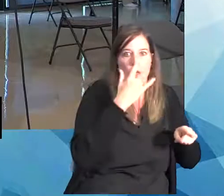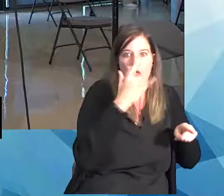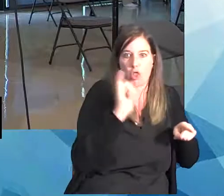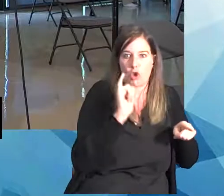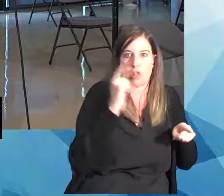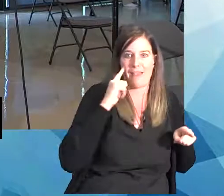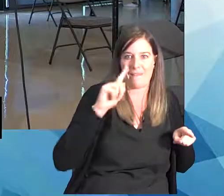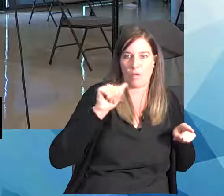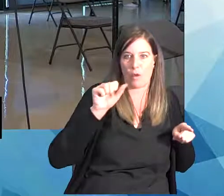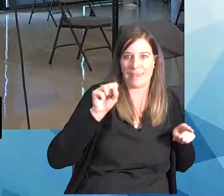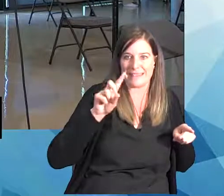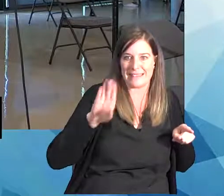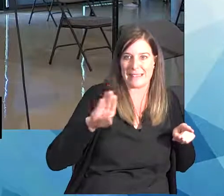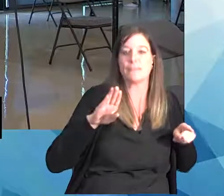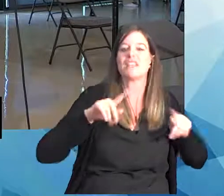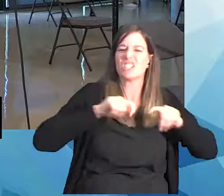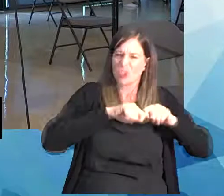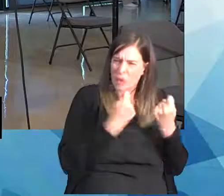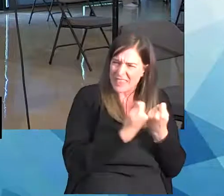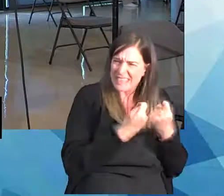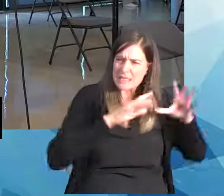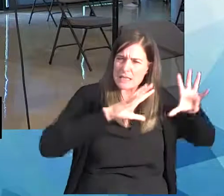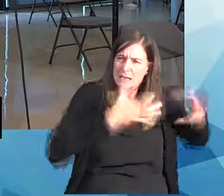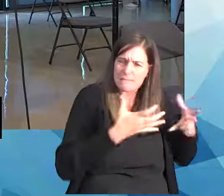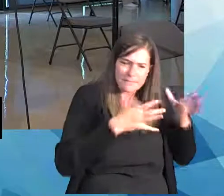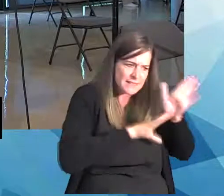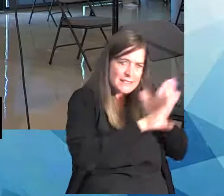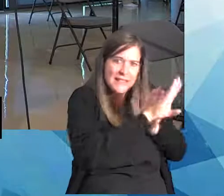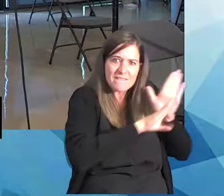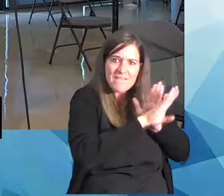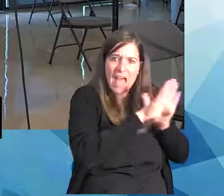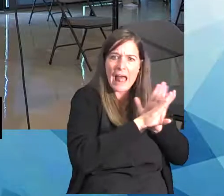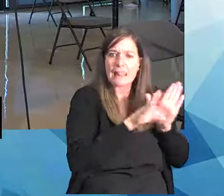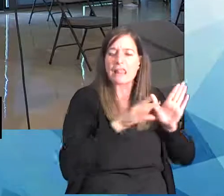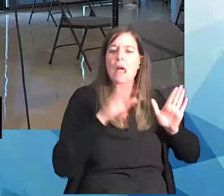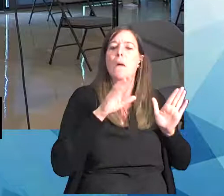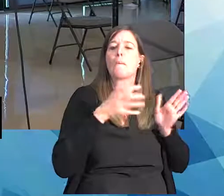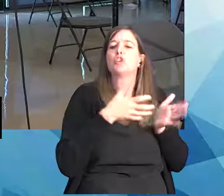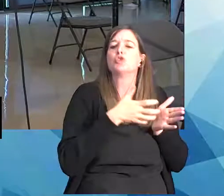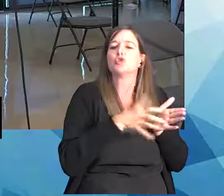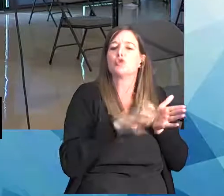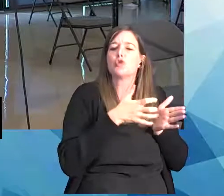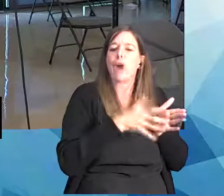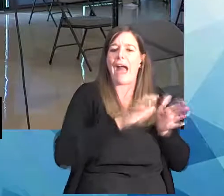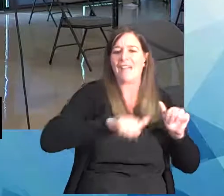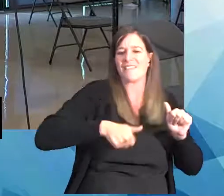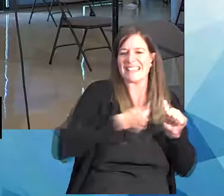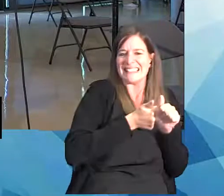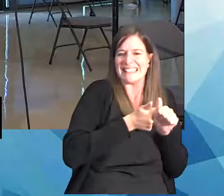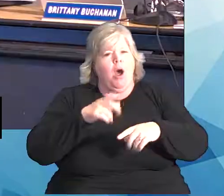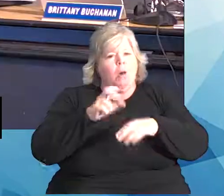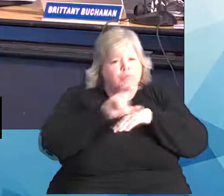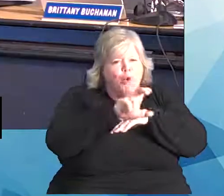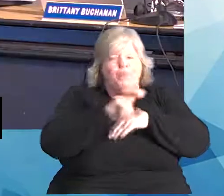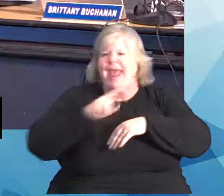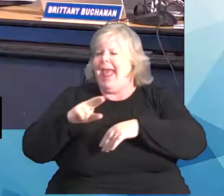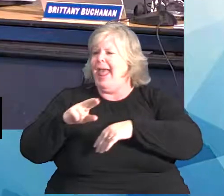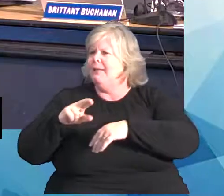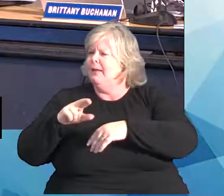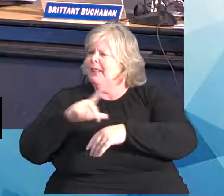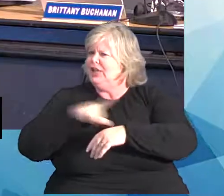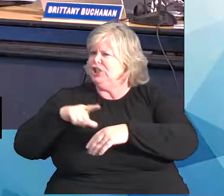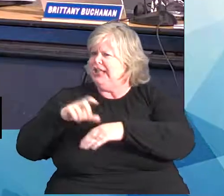able to come up with a draft contingency plan. So we are still in the process of finalizing that plan.